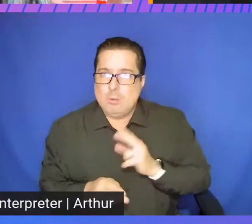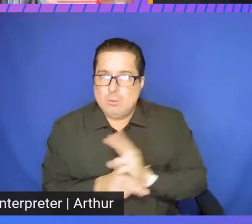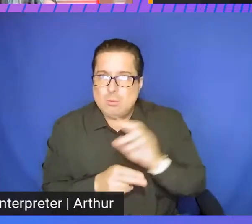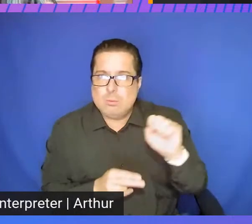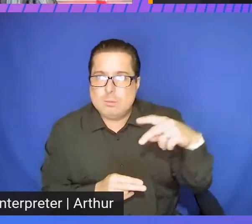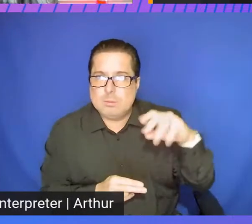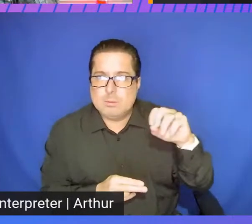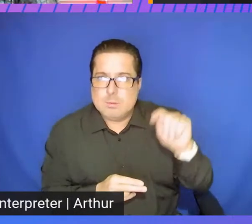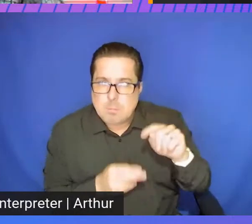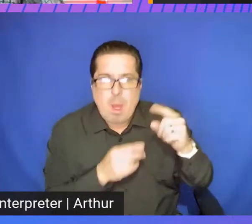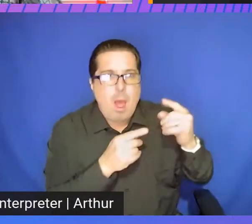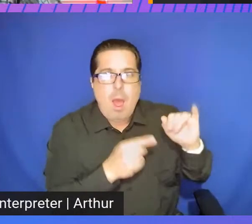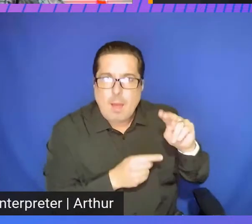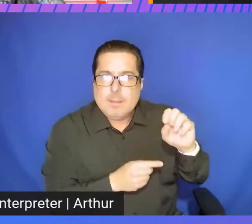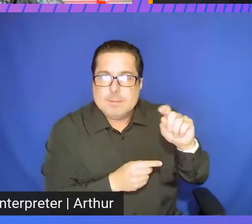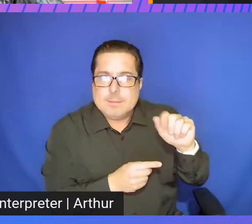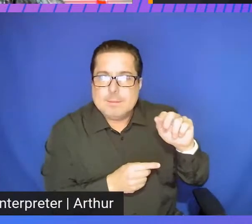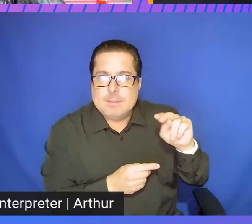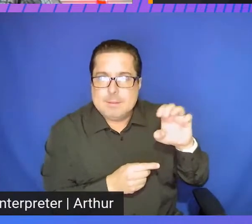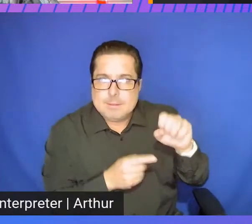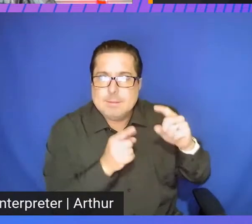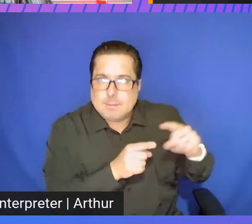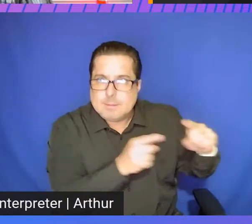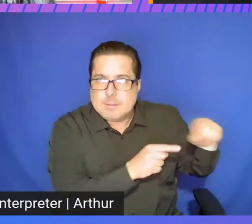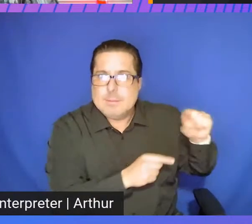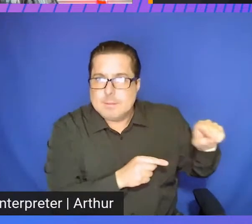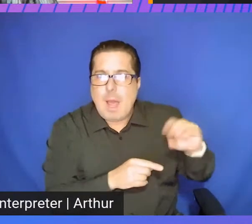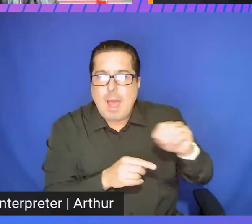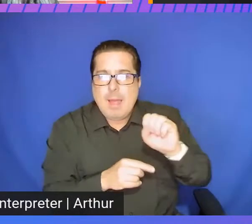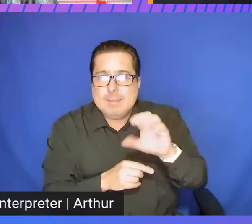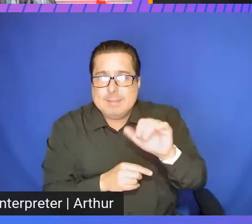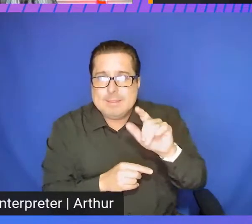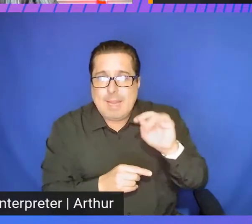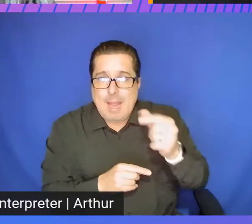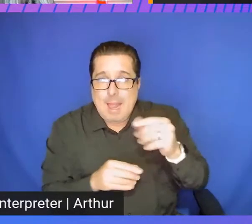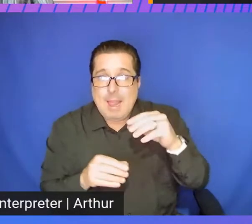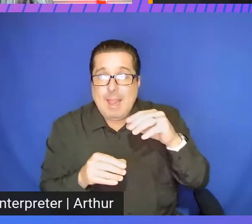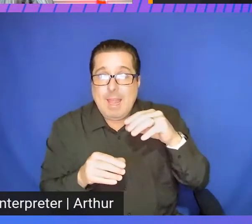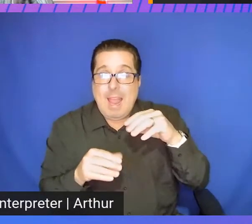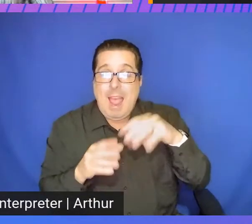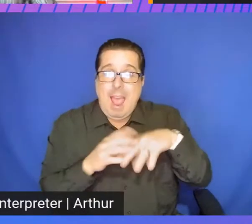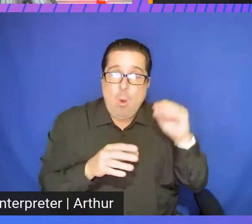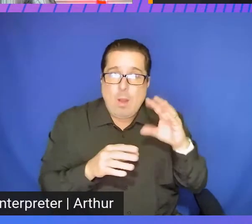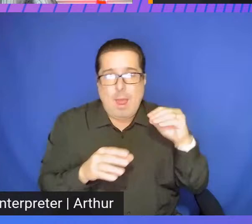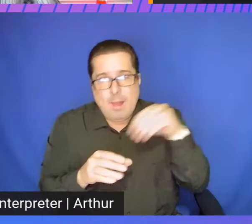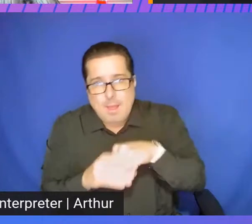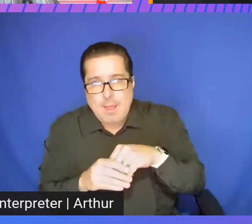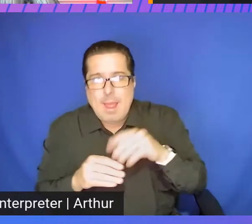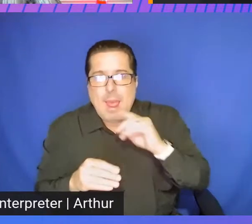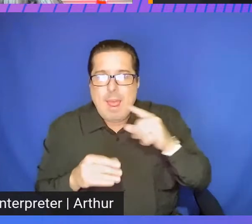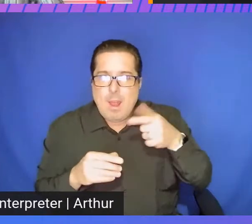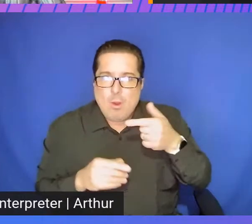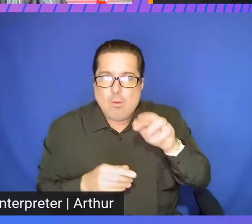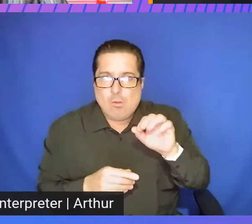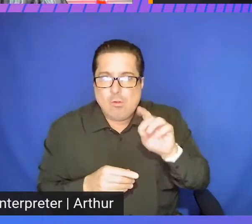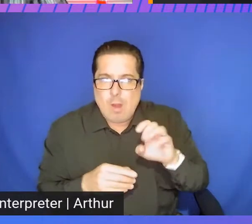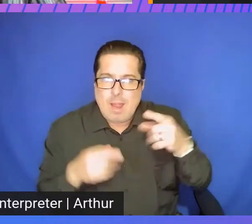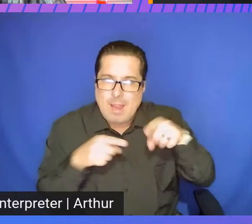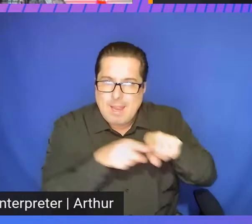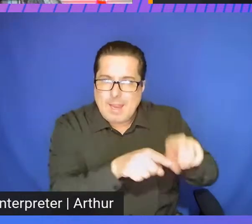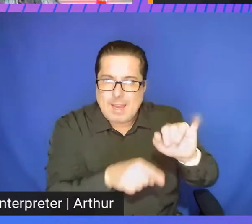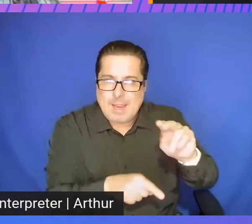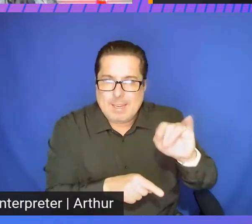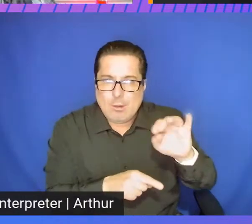instances. But then it managed the scaling out and scaling in very nicely. Great integration with AOBs